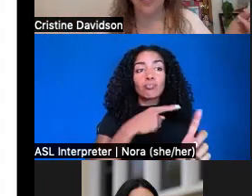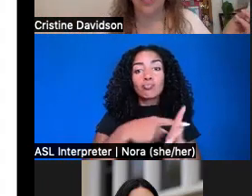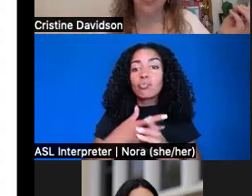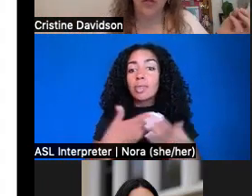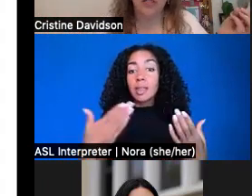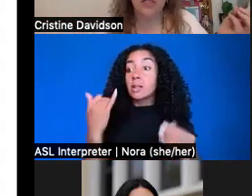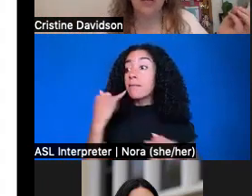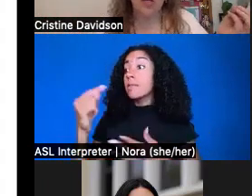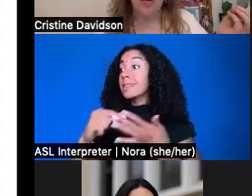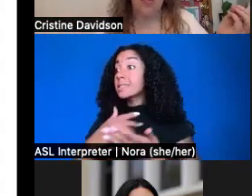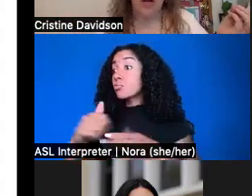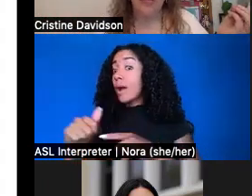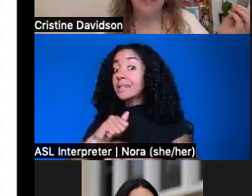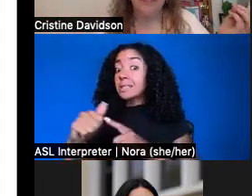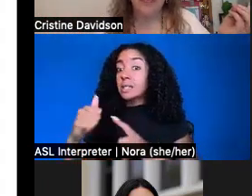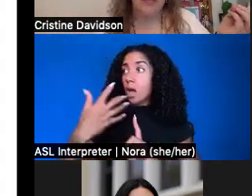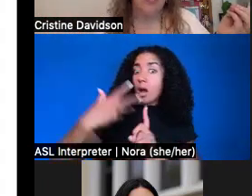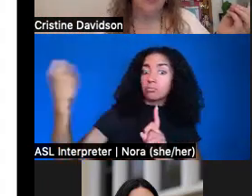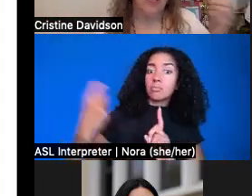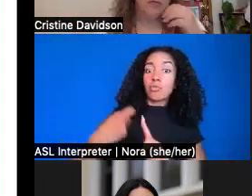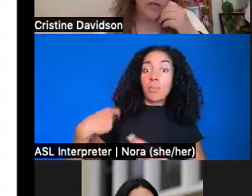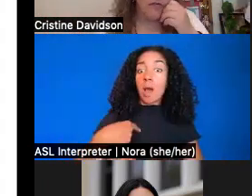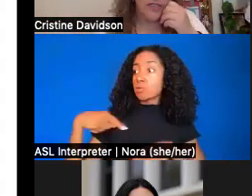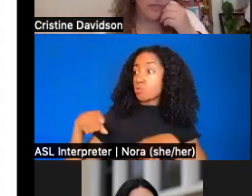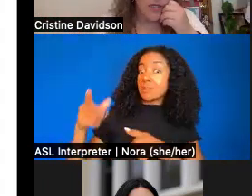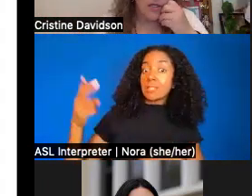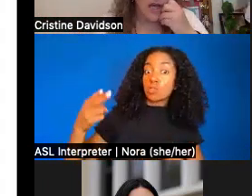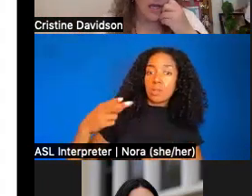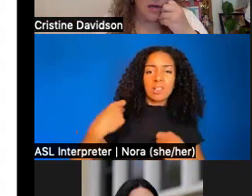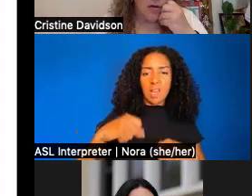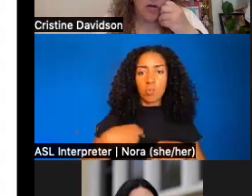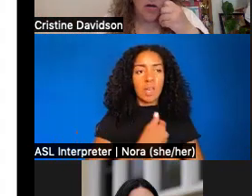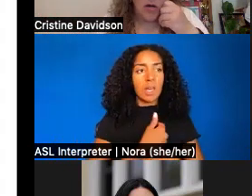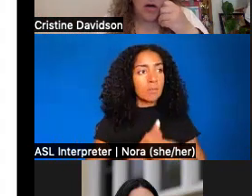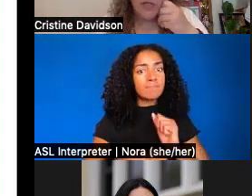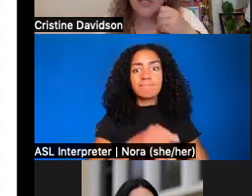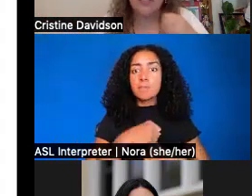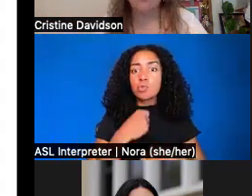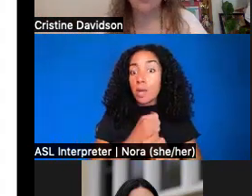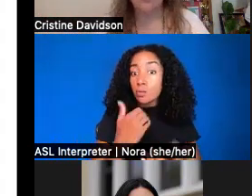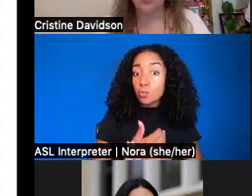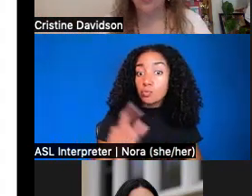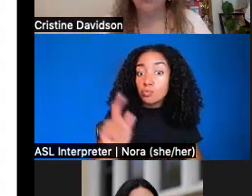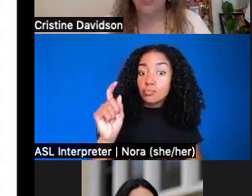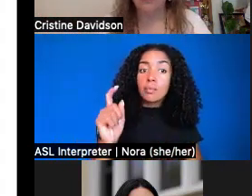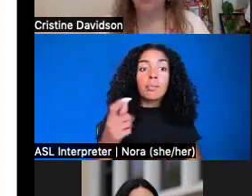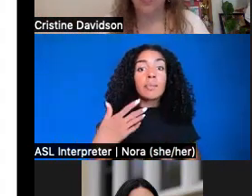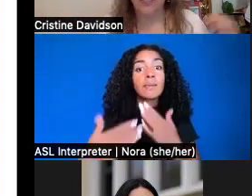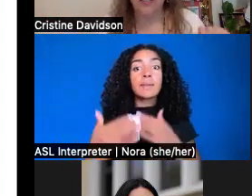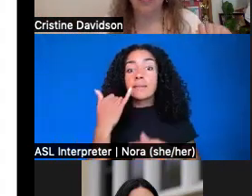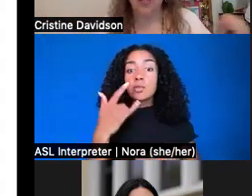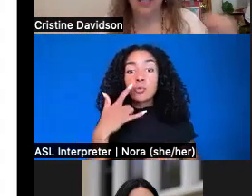can we create new ones, right? Even if it's something like harvesting some cedar